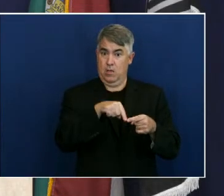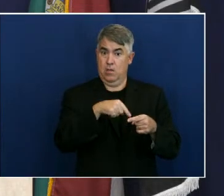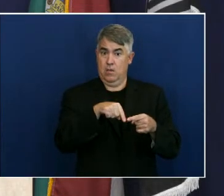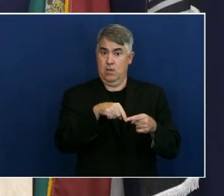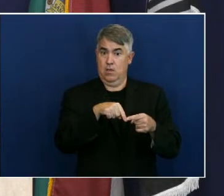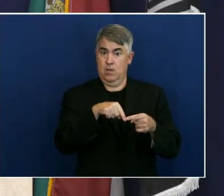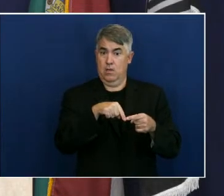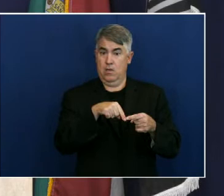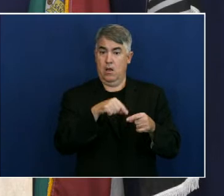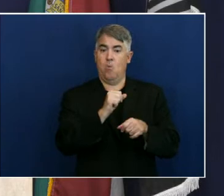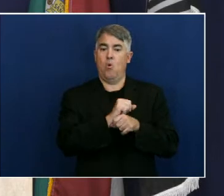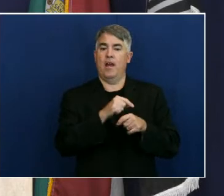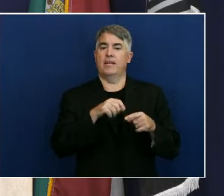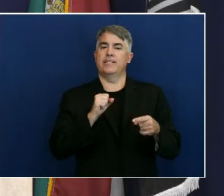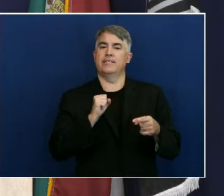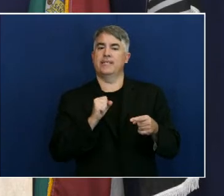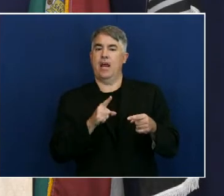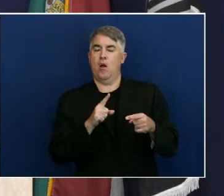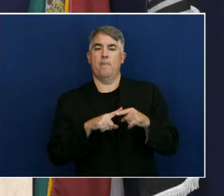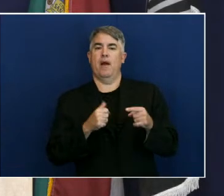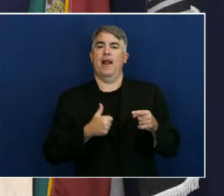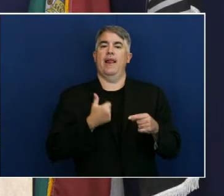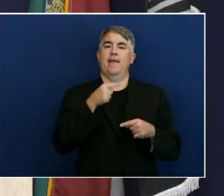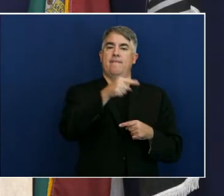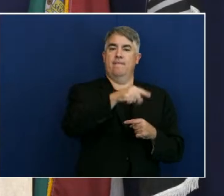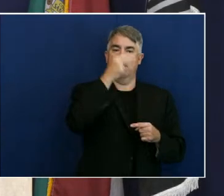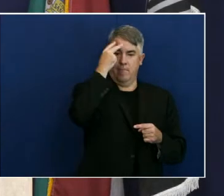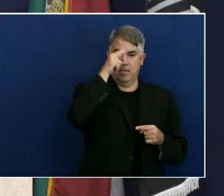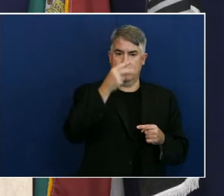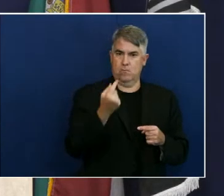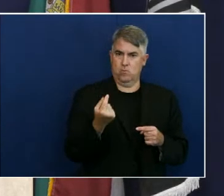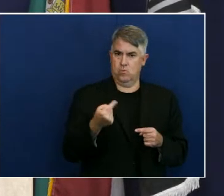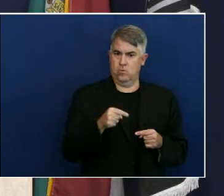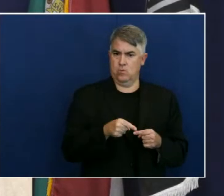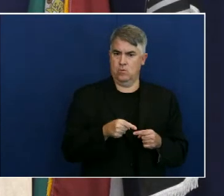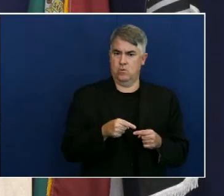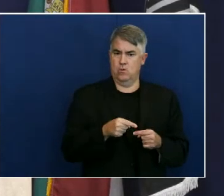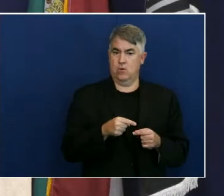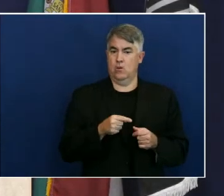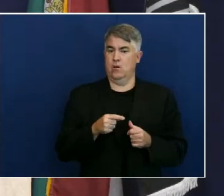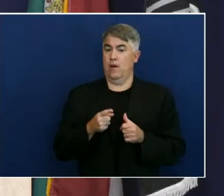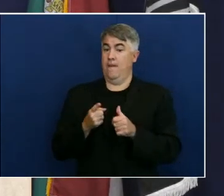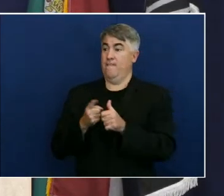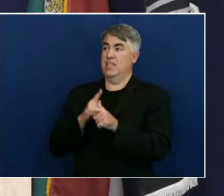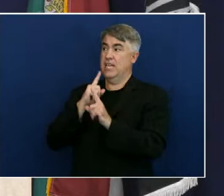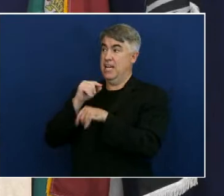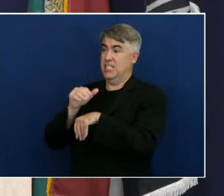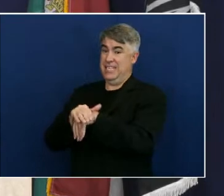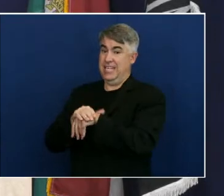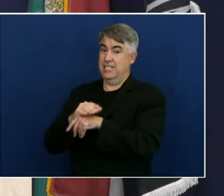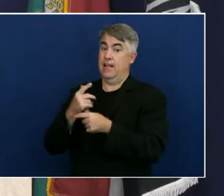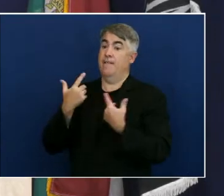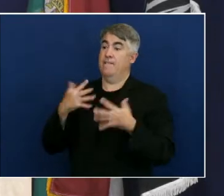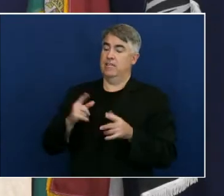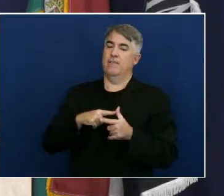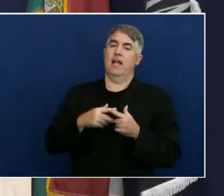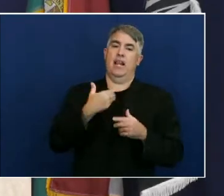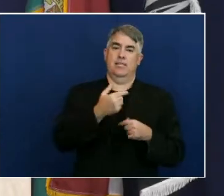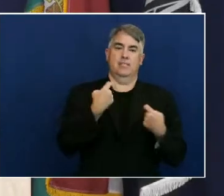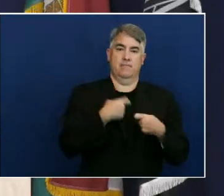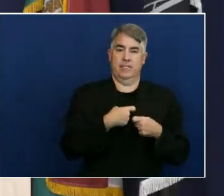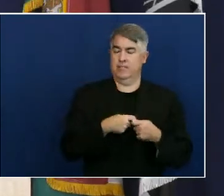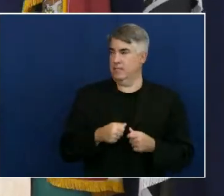Tijuana, etc. And if possible, could you please answer this question first in English and then in Spanish for our viewers at Telemundo 20? Thank